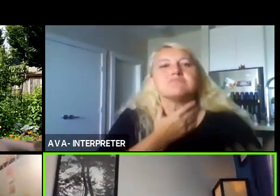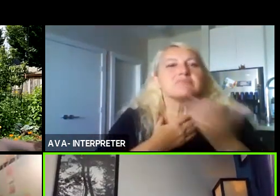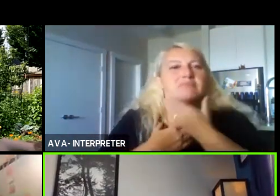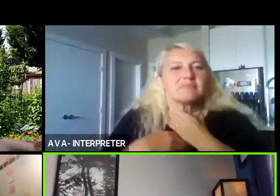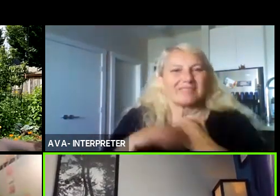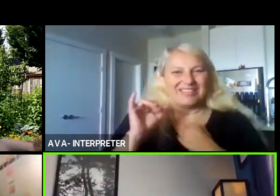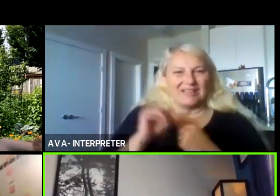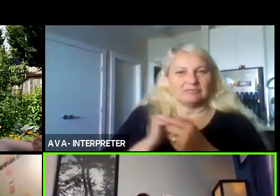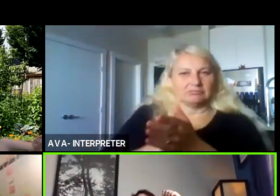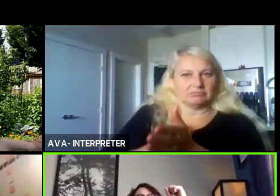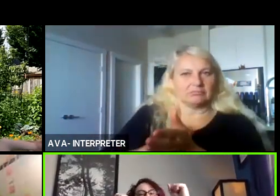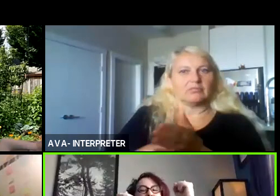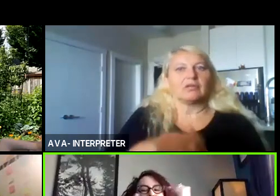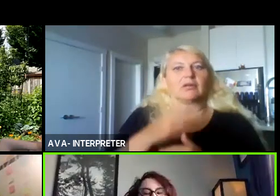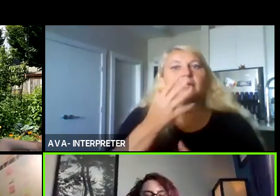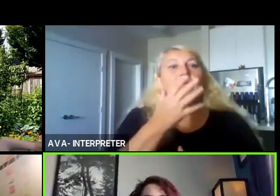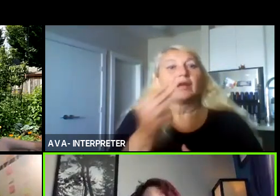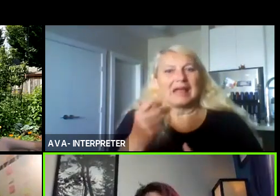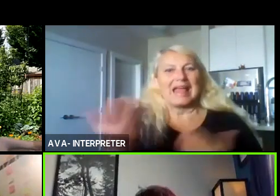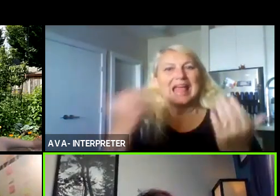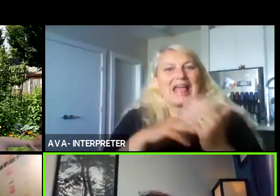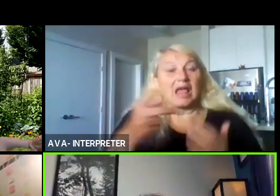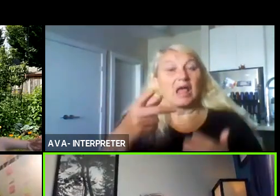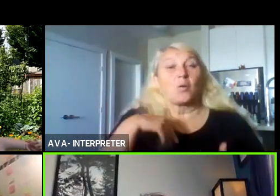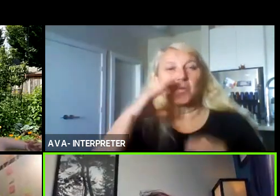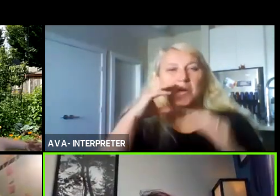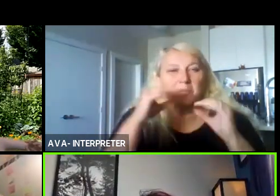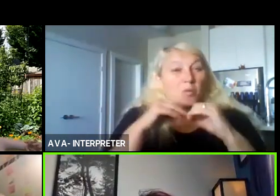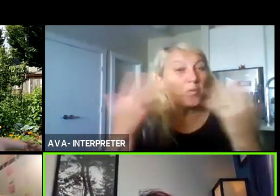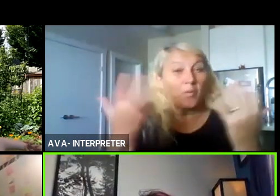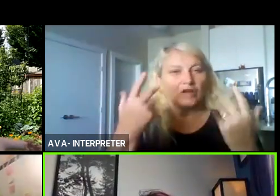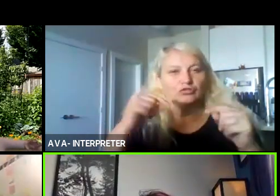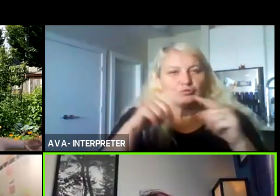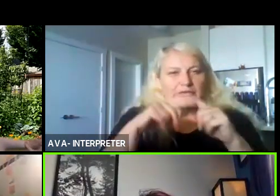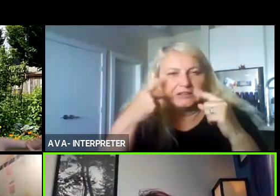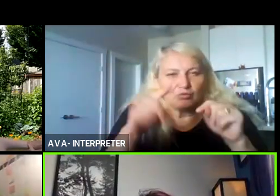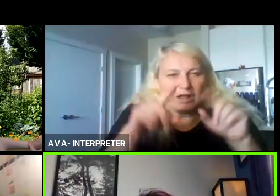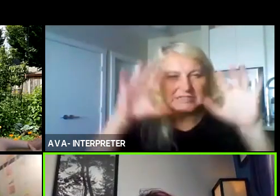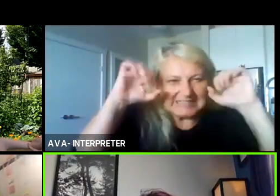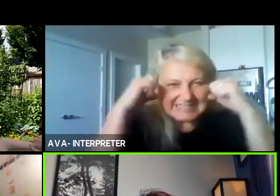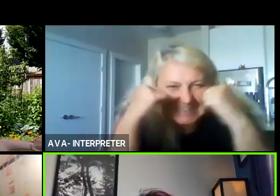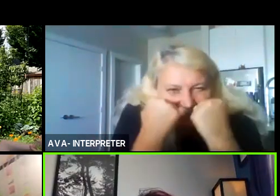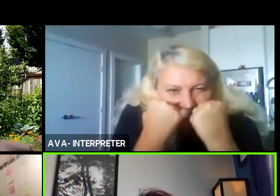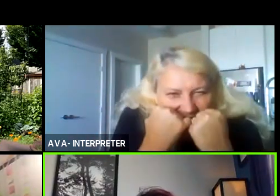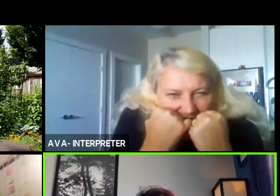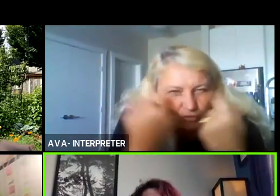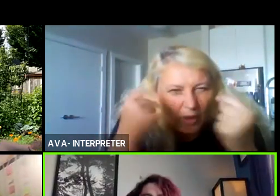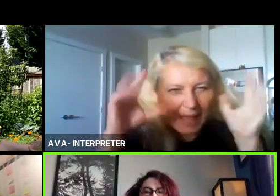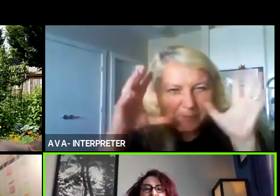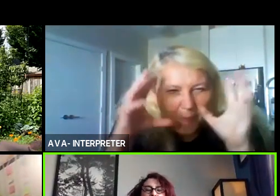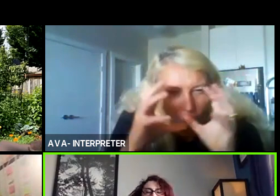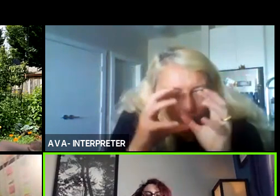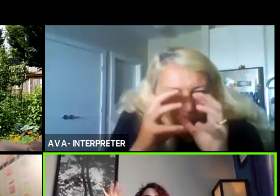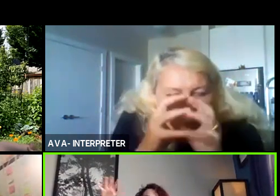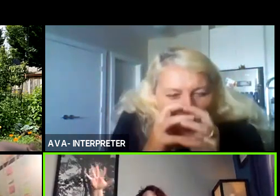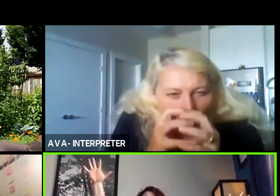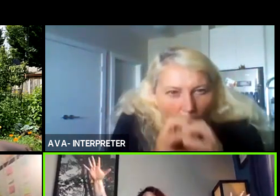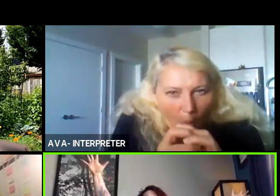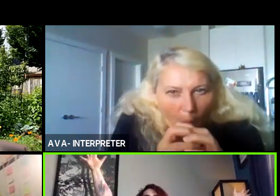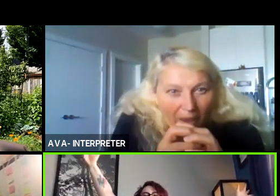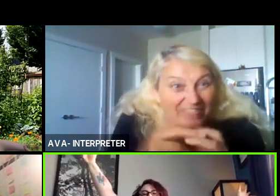And then we're gonna focus on core distal movement. So we're gonna get really, really tiny as you can get where you are. And then